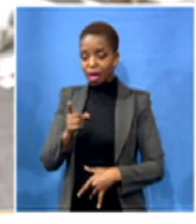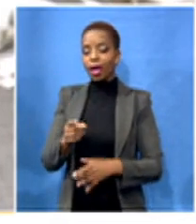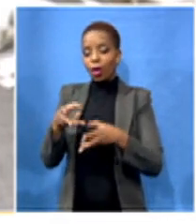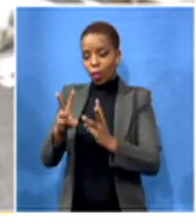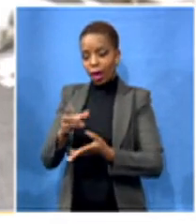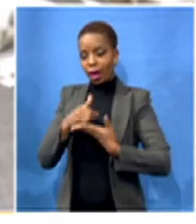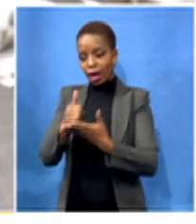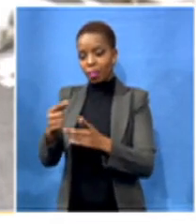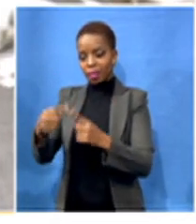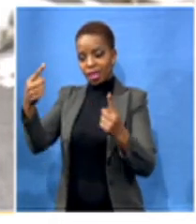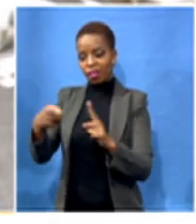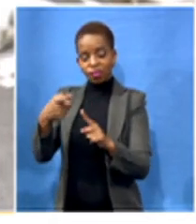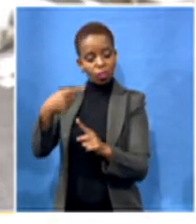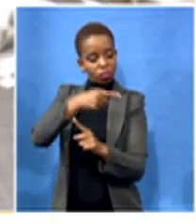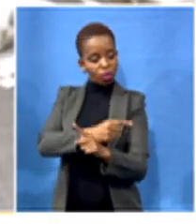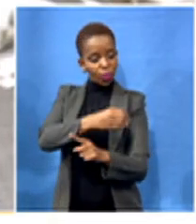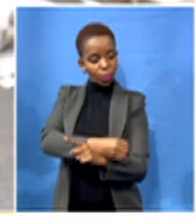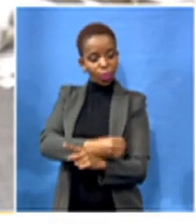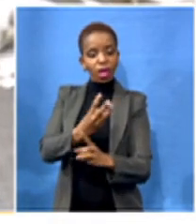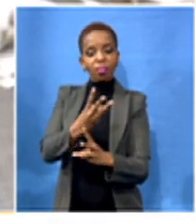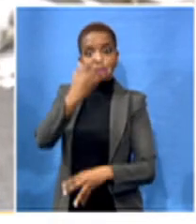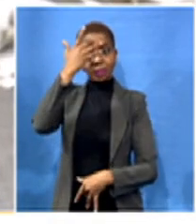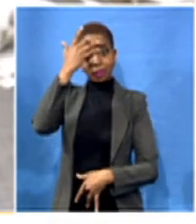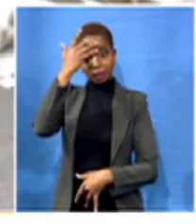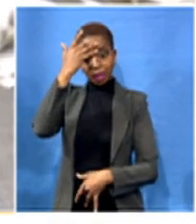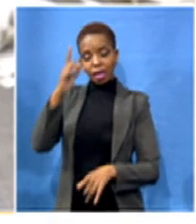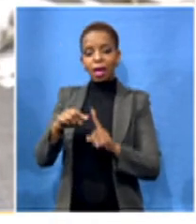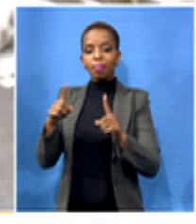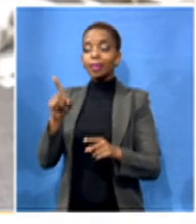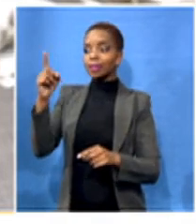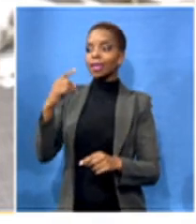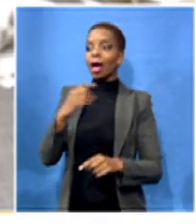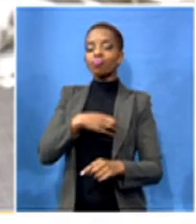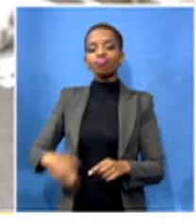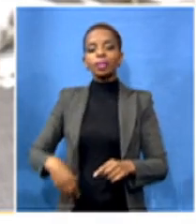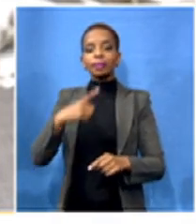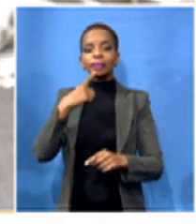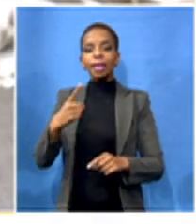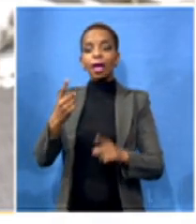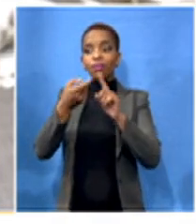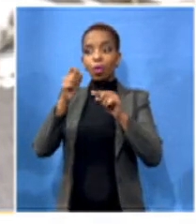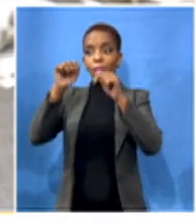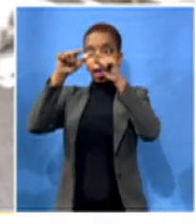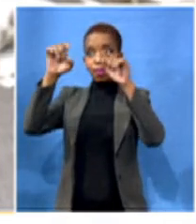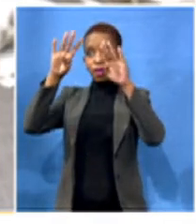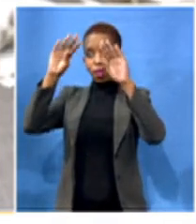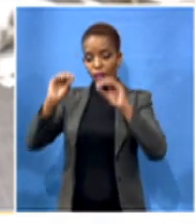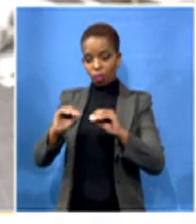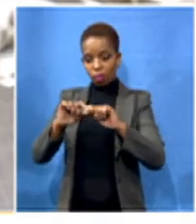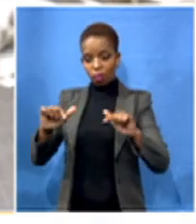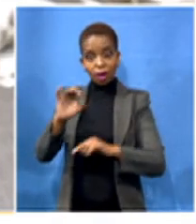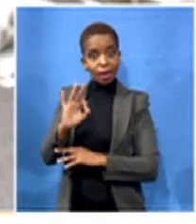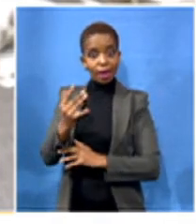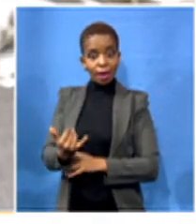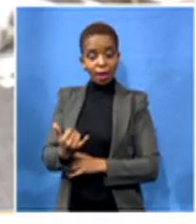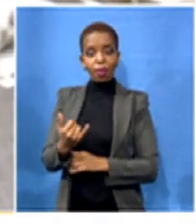will as a whole go down to level 4. But where you see these hotspots, I mean, is it fair to allow